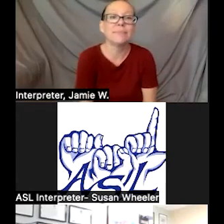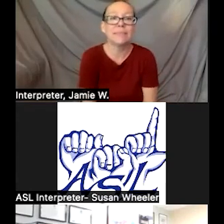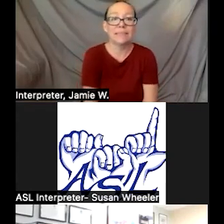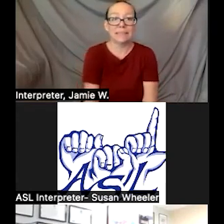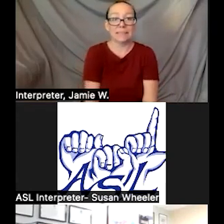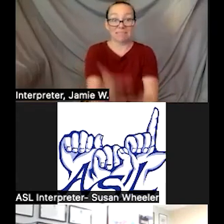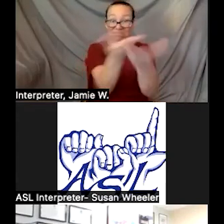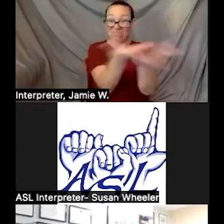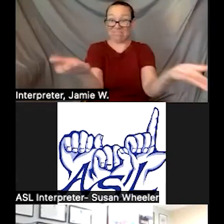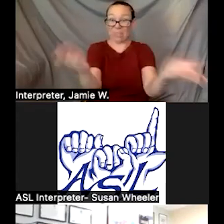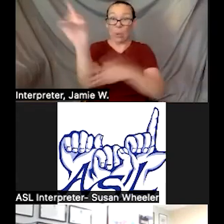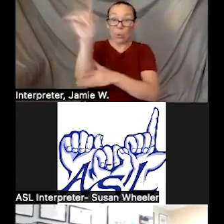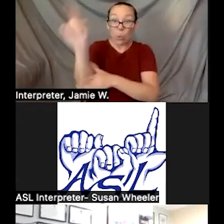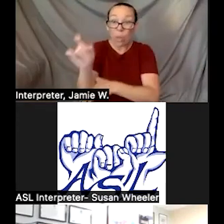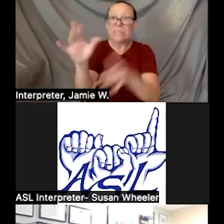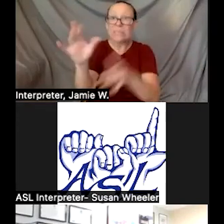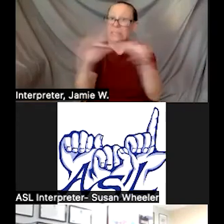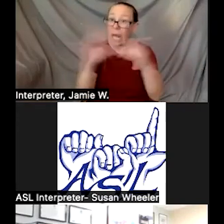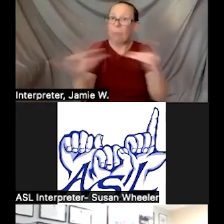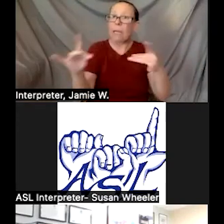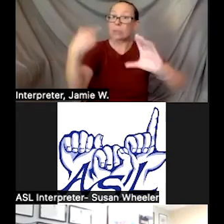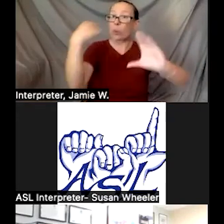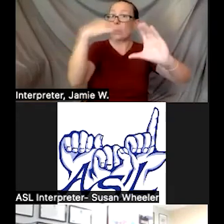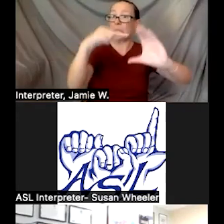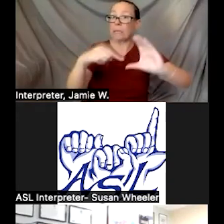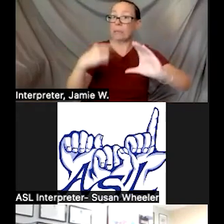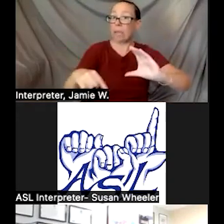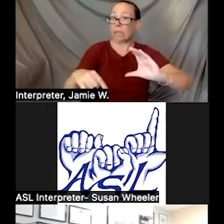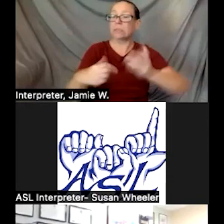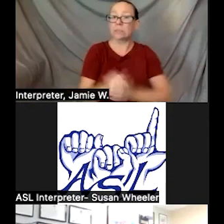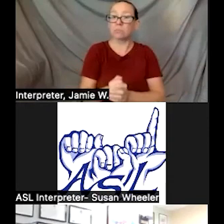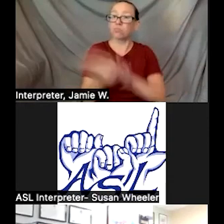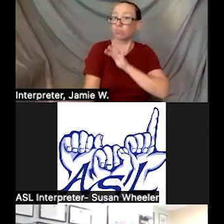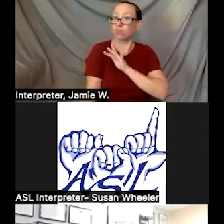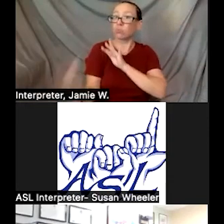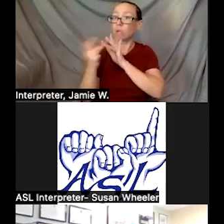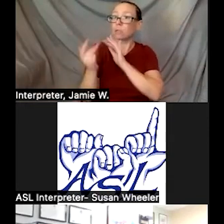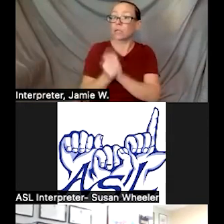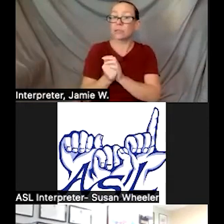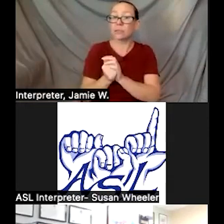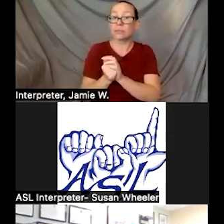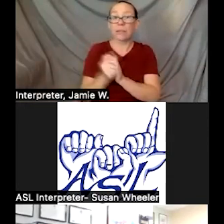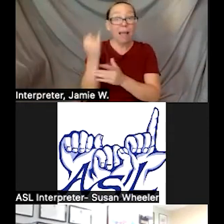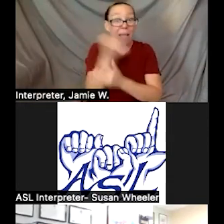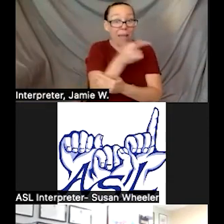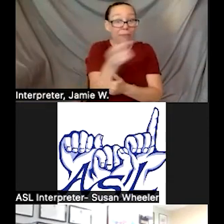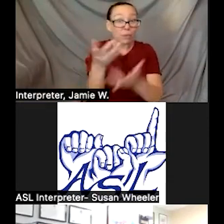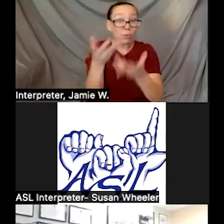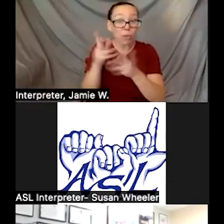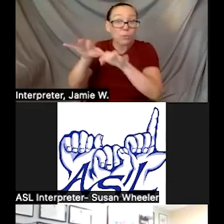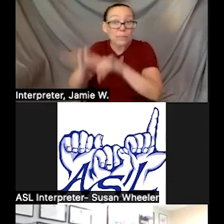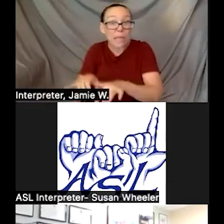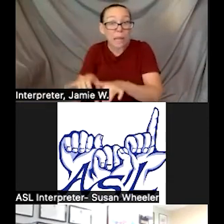email addresses if you'd like to contact our presenters. So if you would like to put yours in the chat too, they